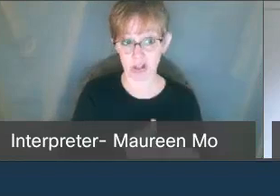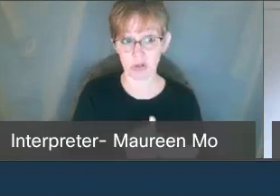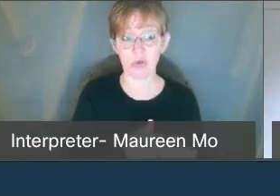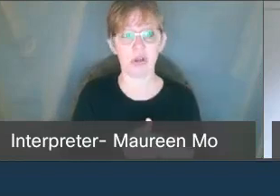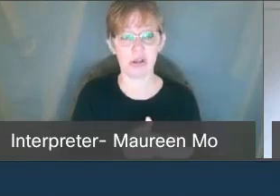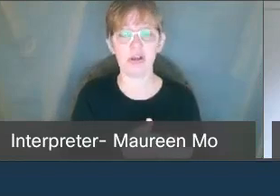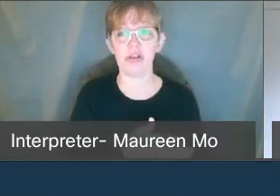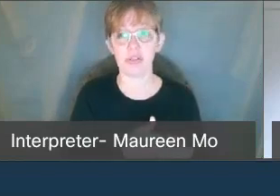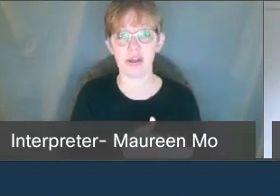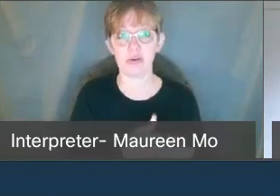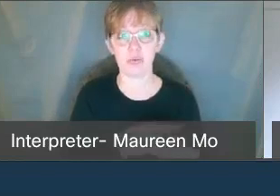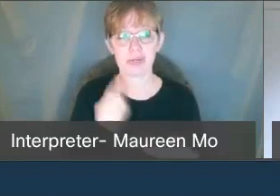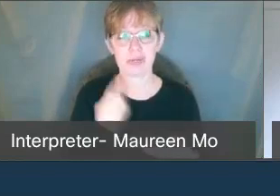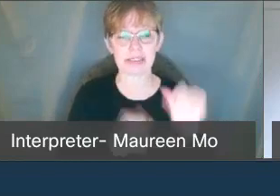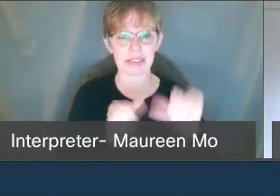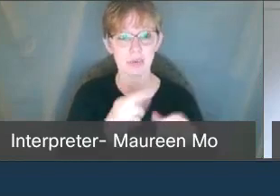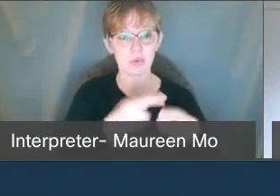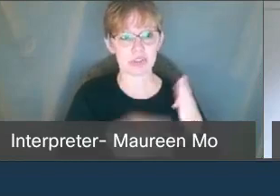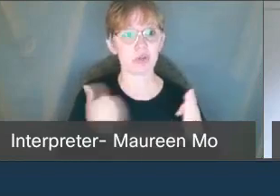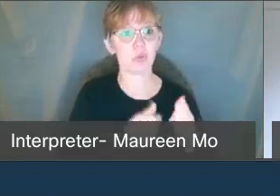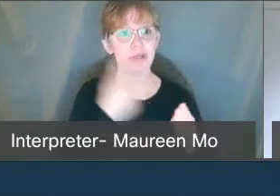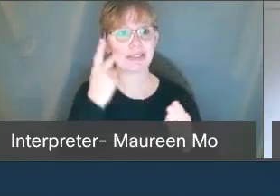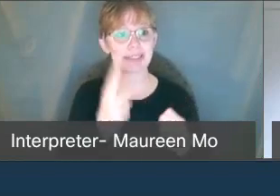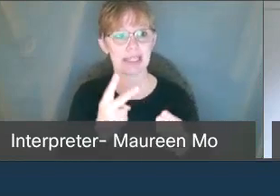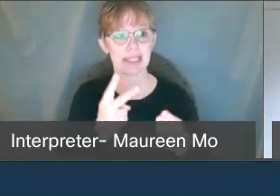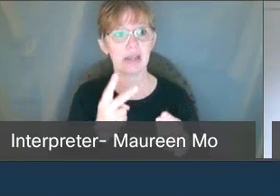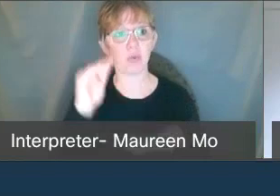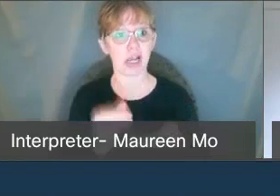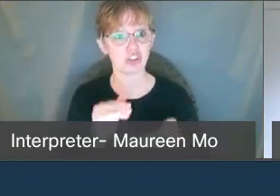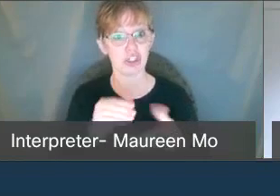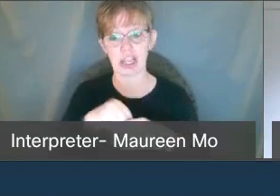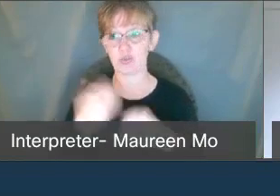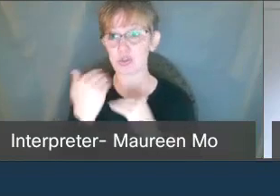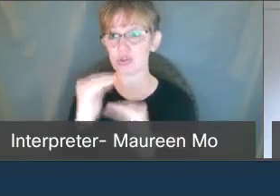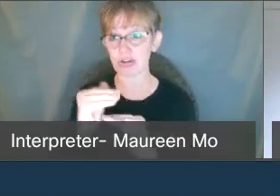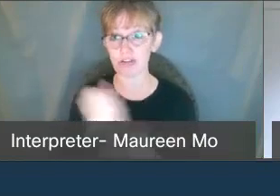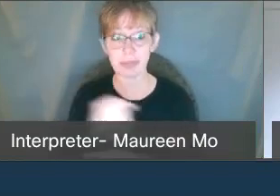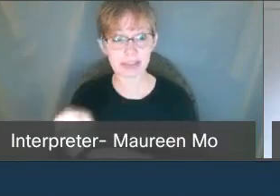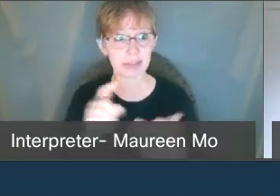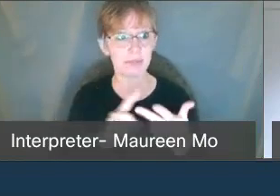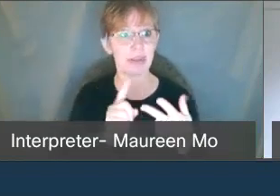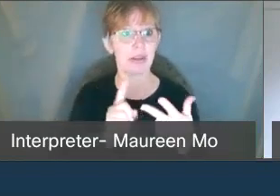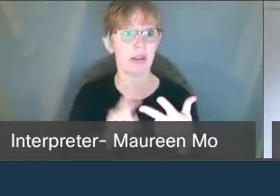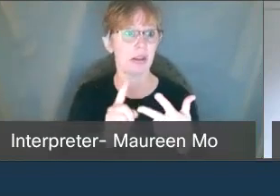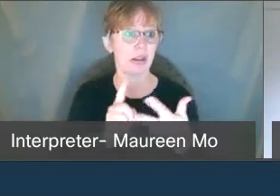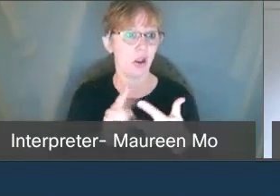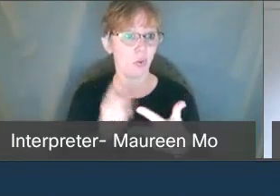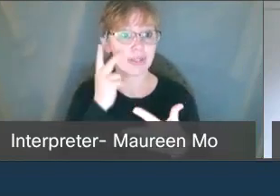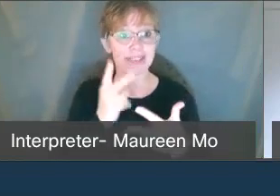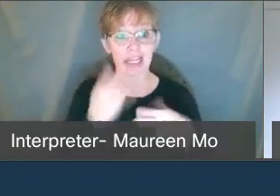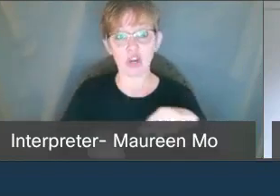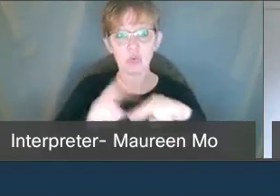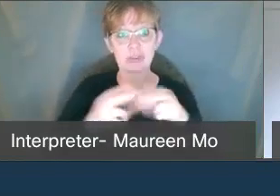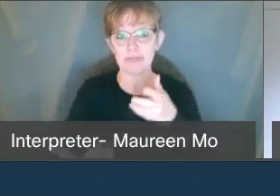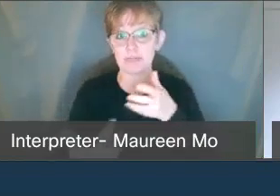in restrictive placements. We see increased match between the interventions and an individual's actual risks and